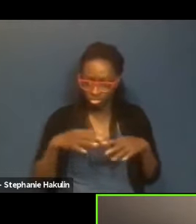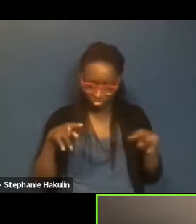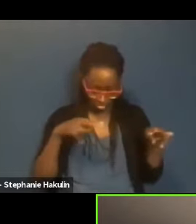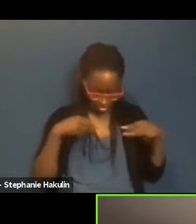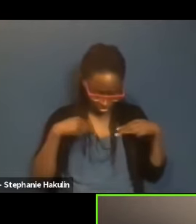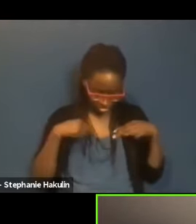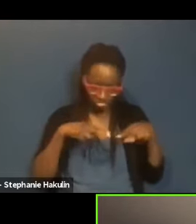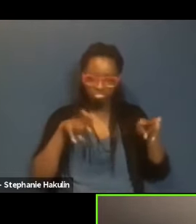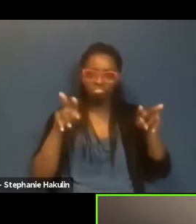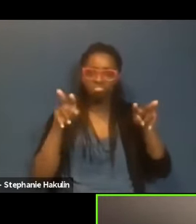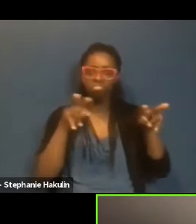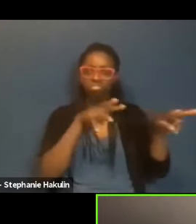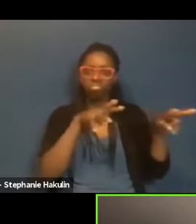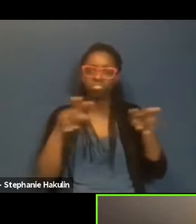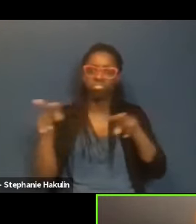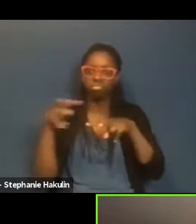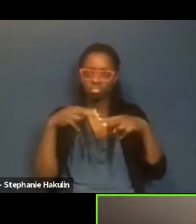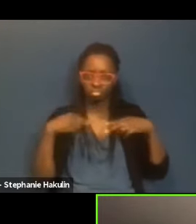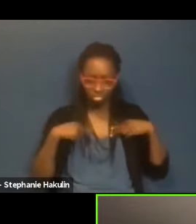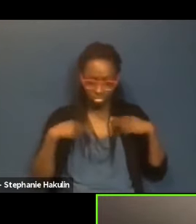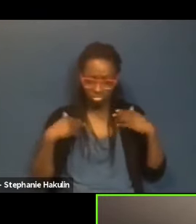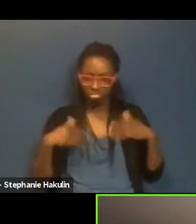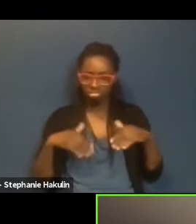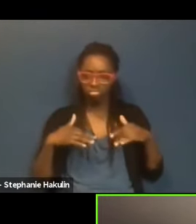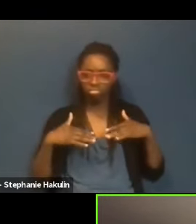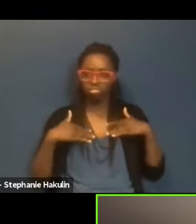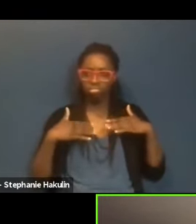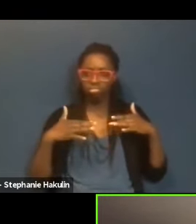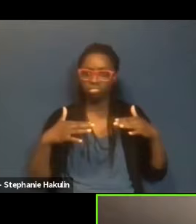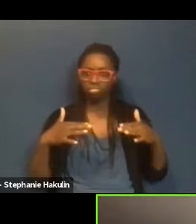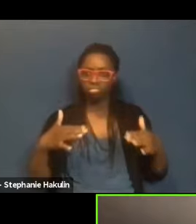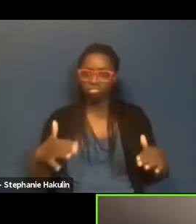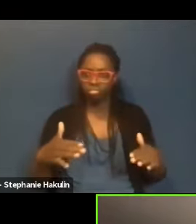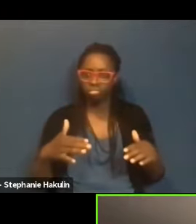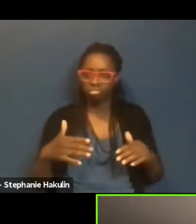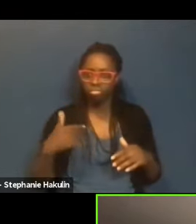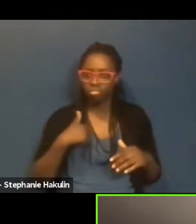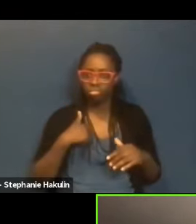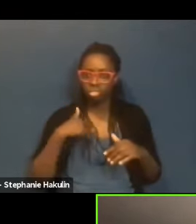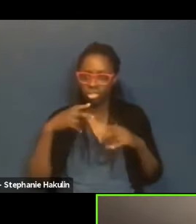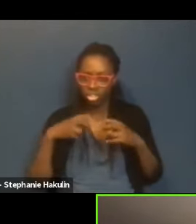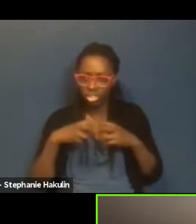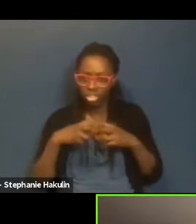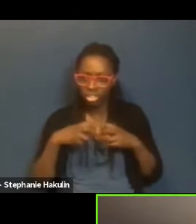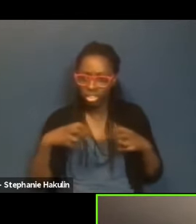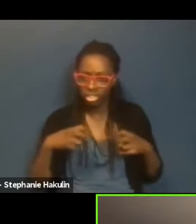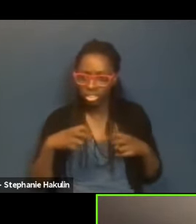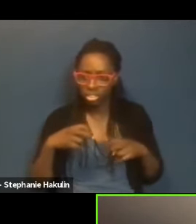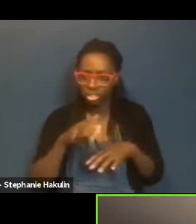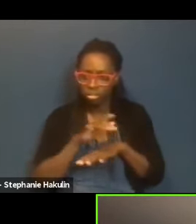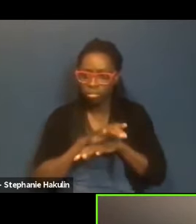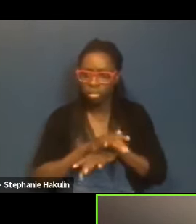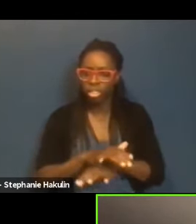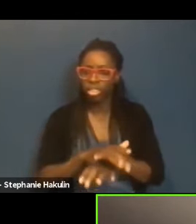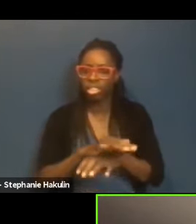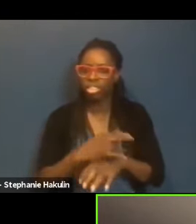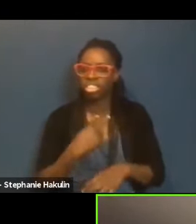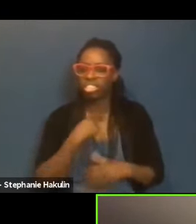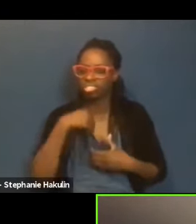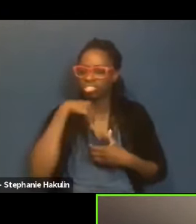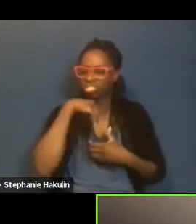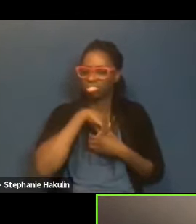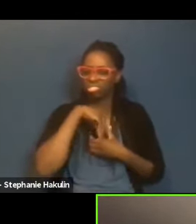Desiccated windblown jasmine star in a cobweb, a corner of cedar, a flurry of skin and ash, a